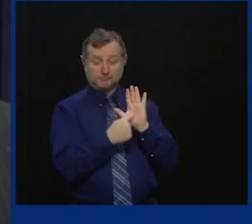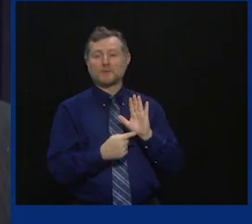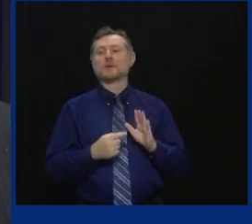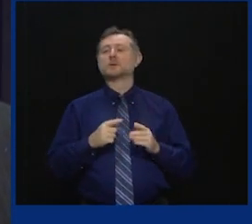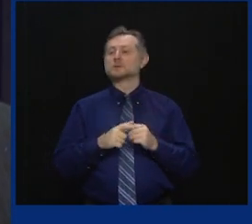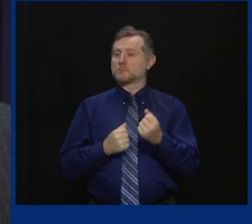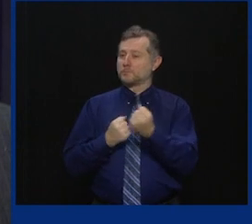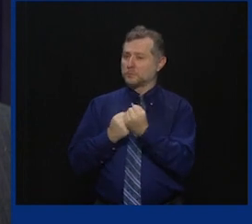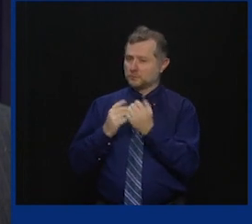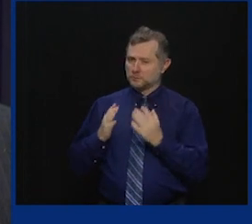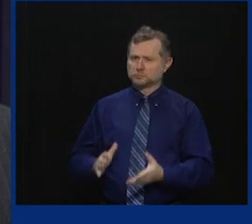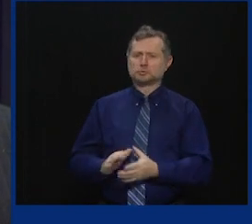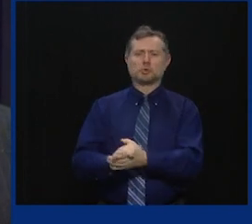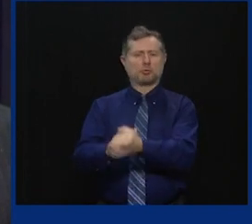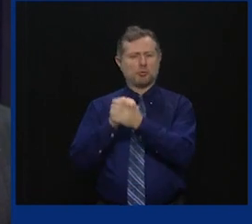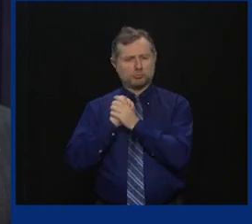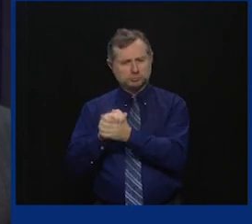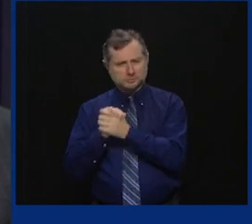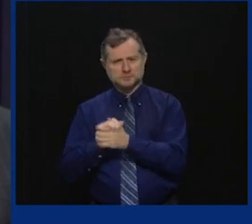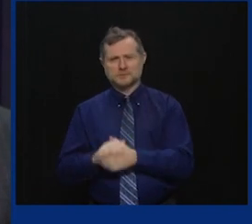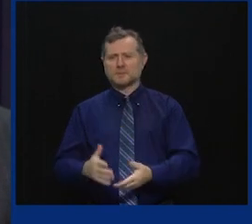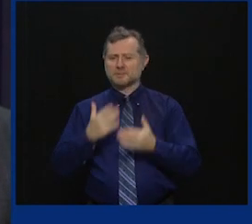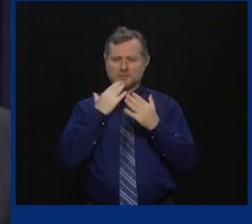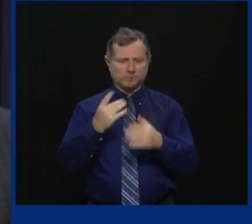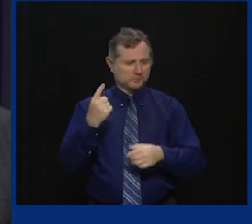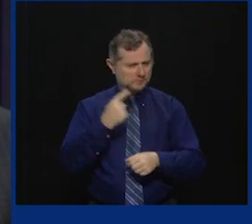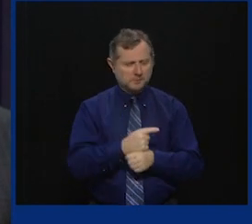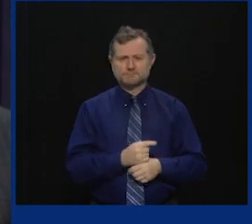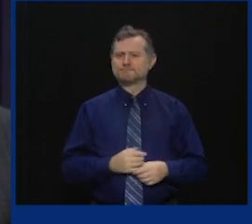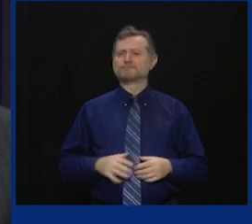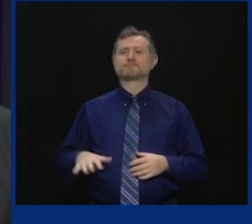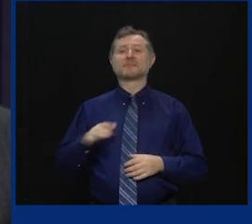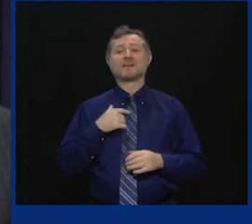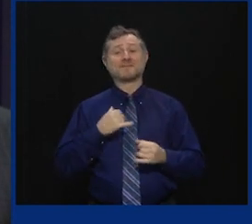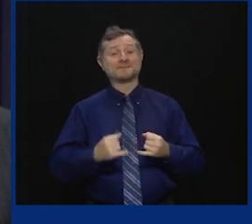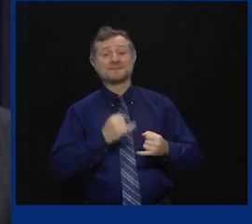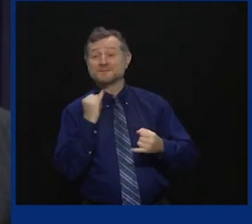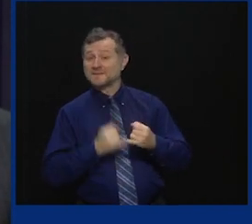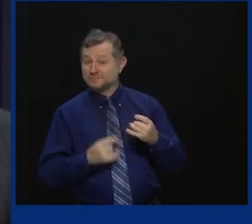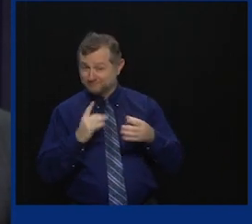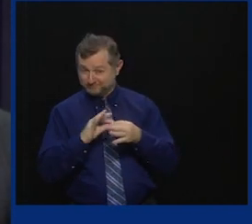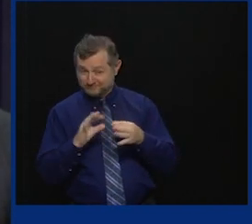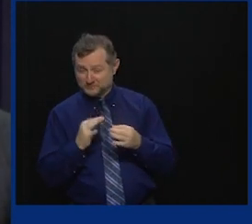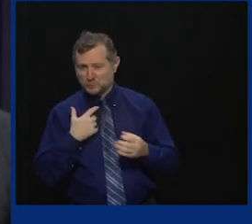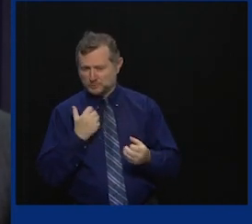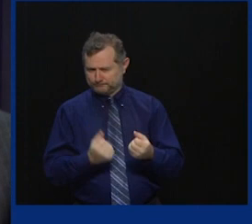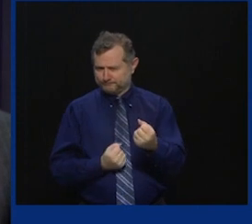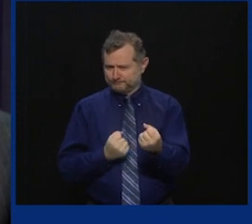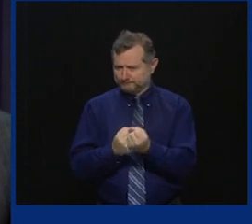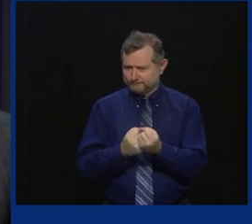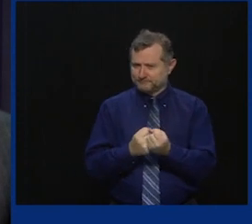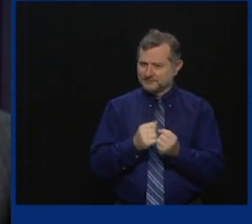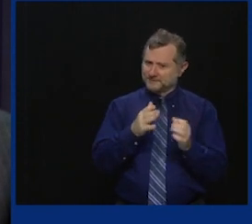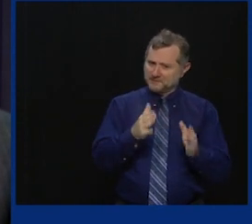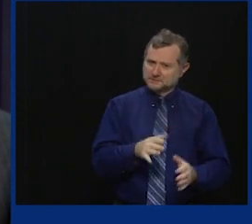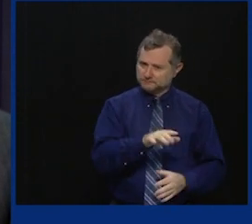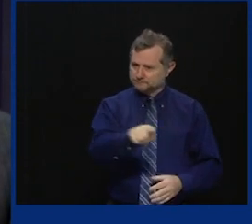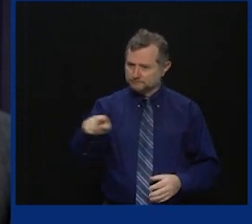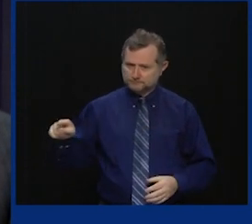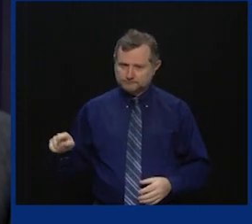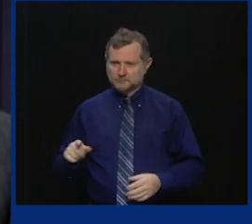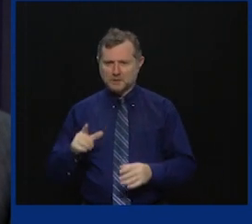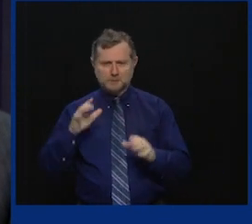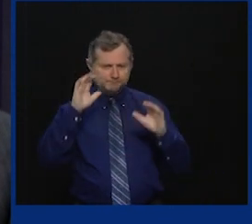day. And finally, to all the advocates, we heard some of the advocates speak already,